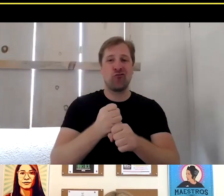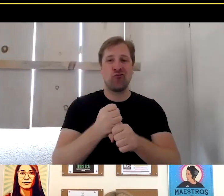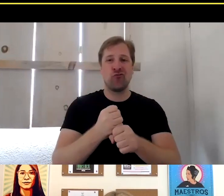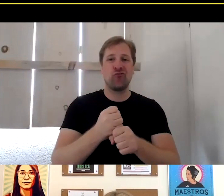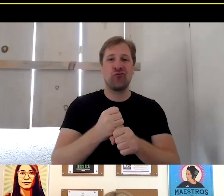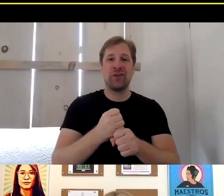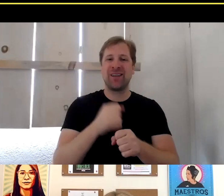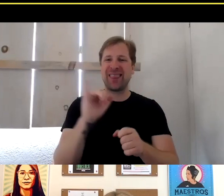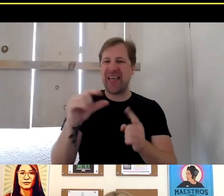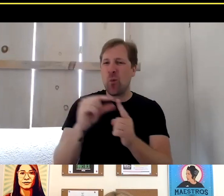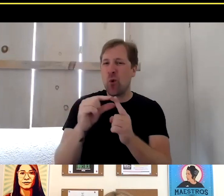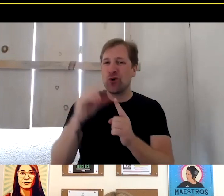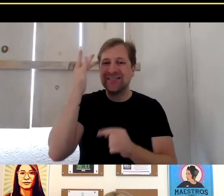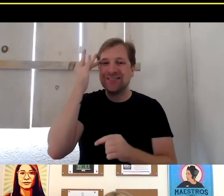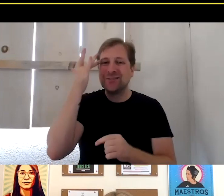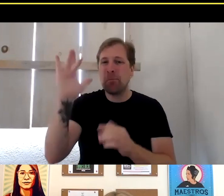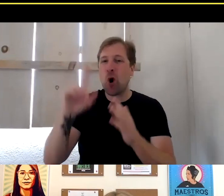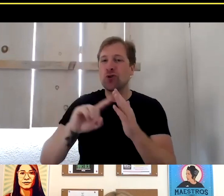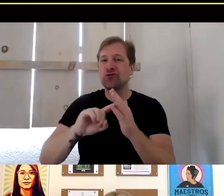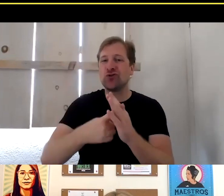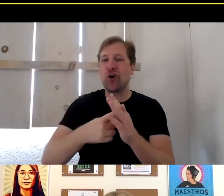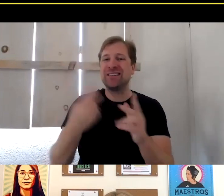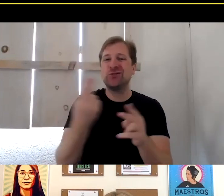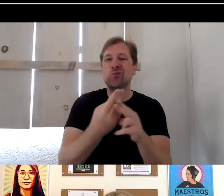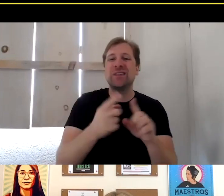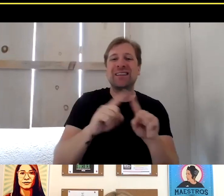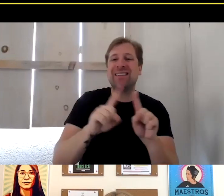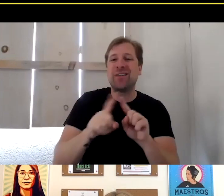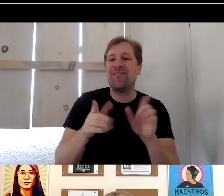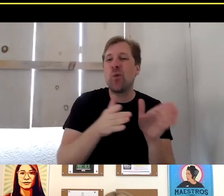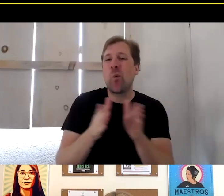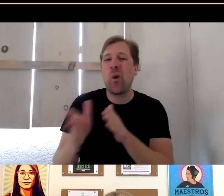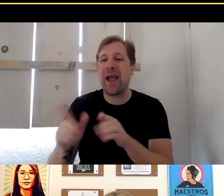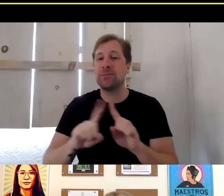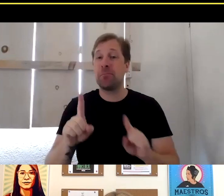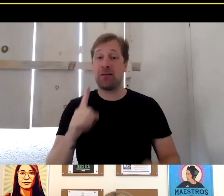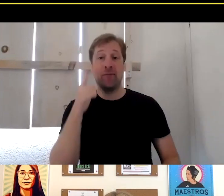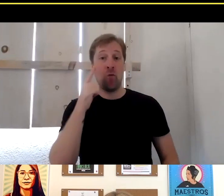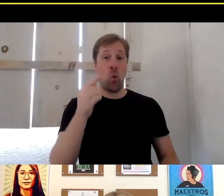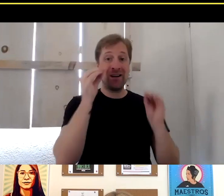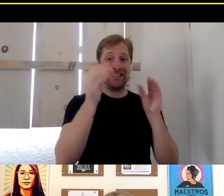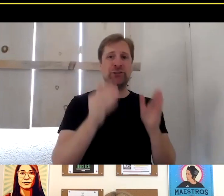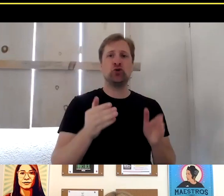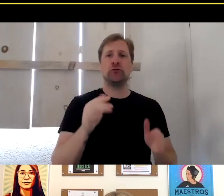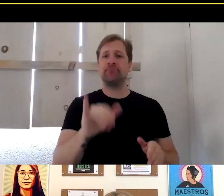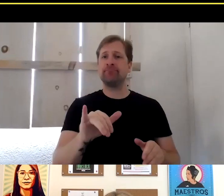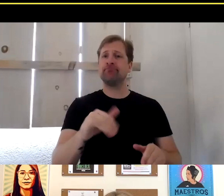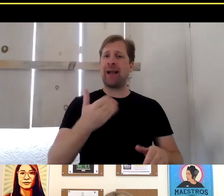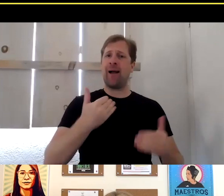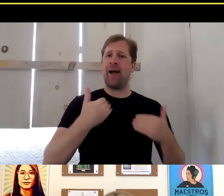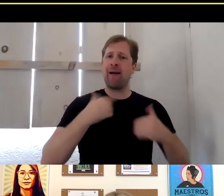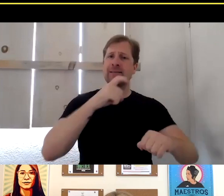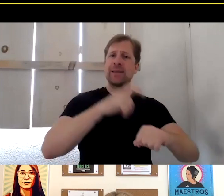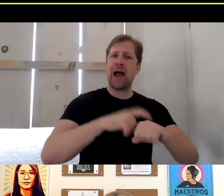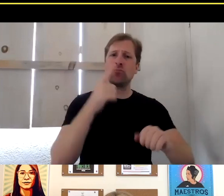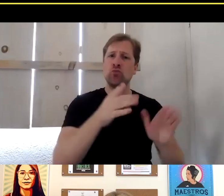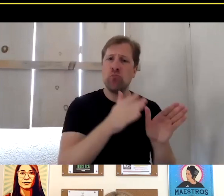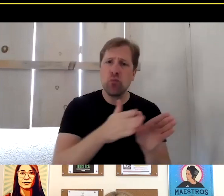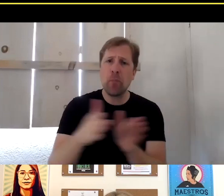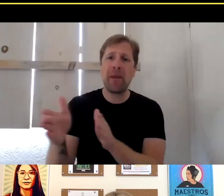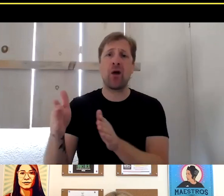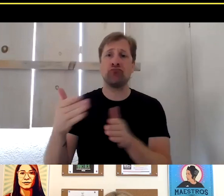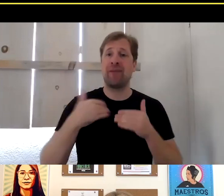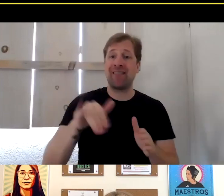word Smart Start is used in other contexts, but for us, it's a time to prepare, to have the professional